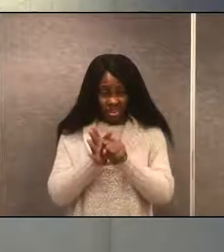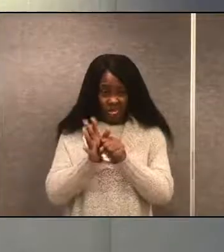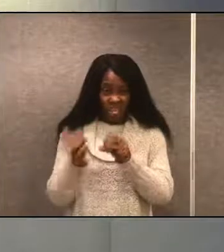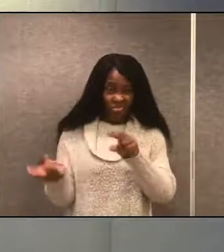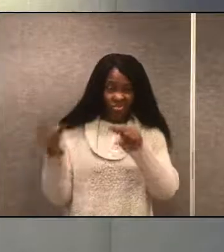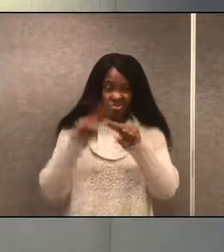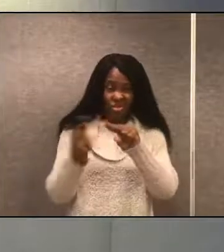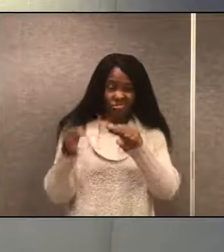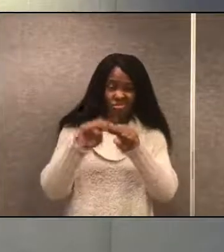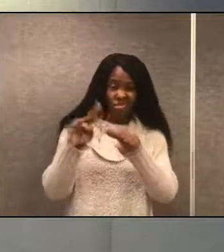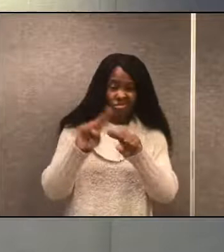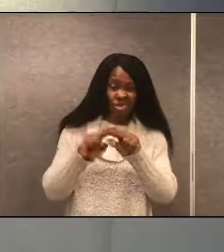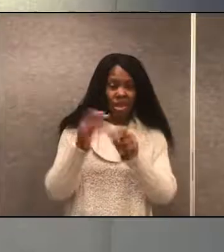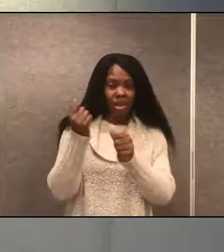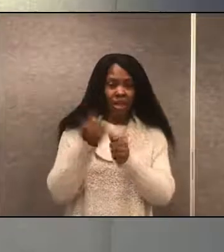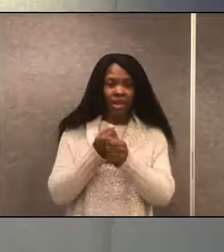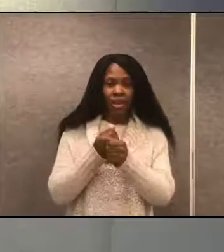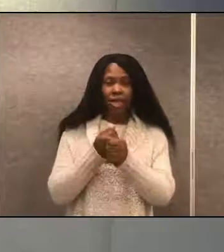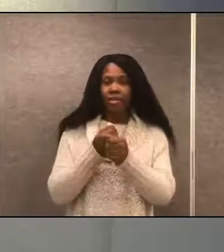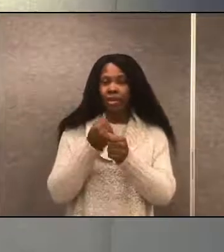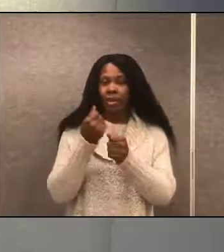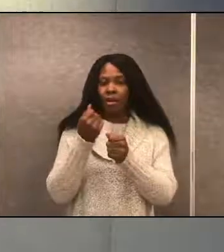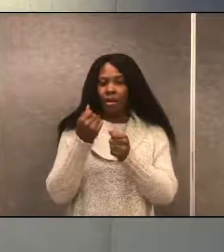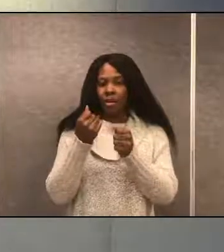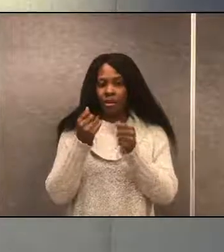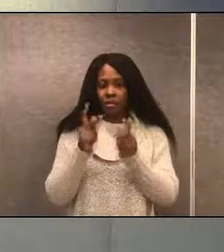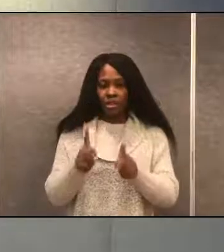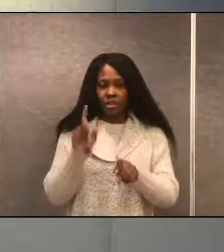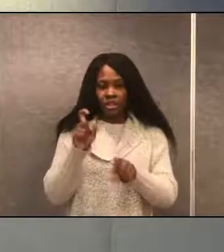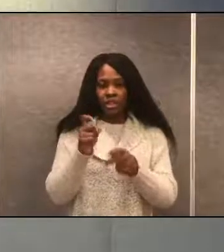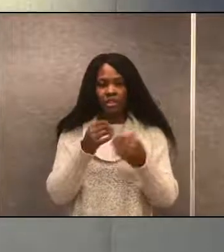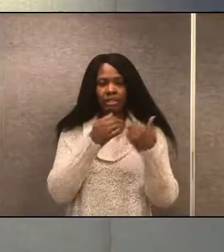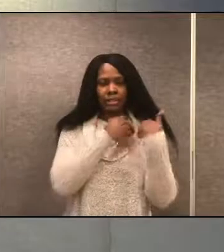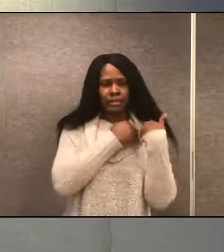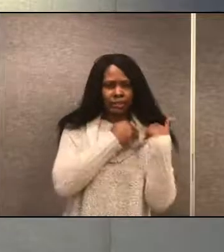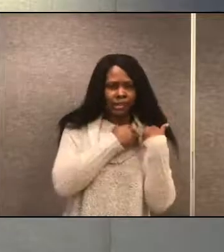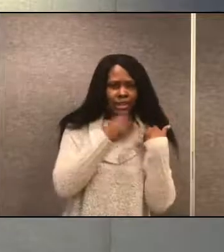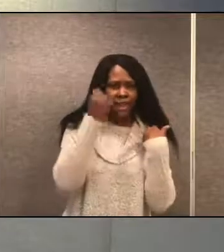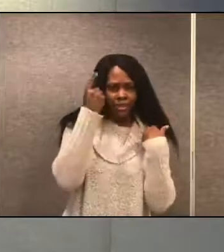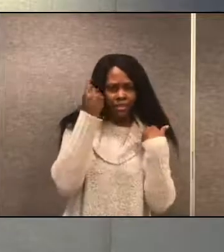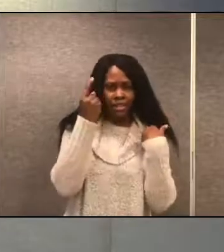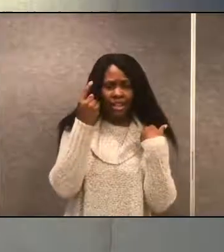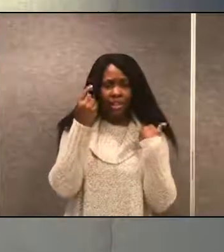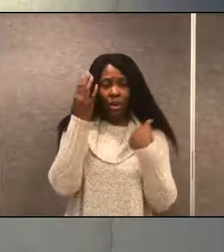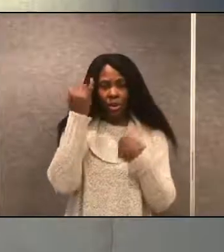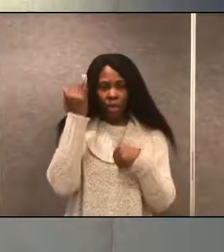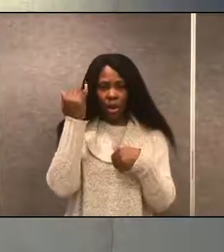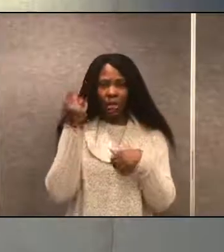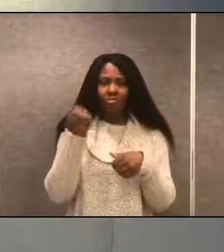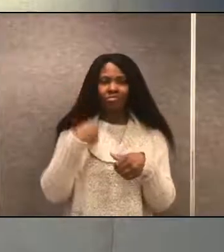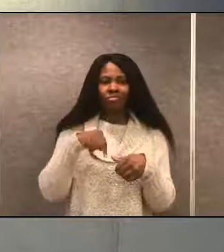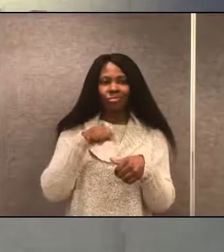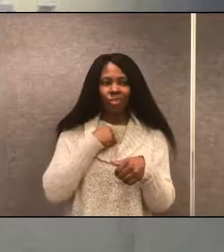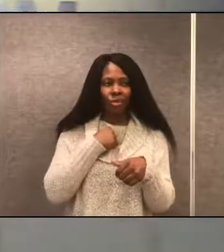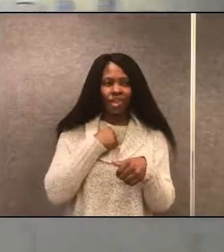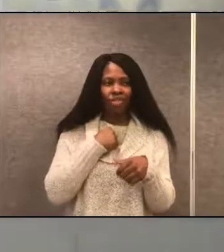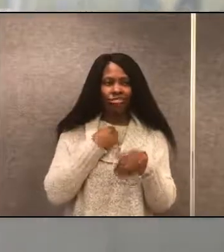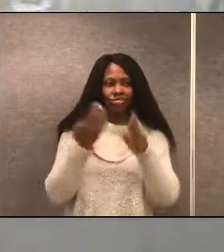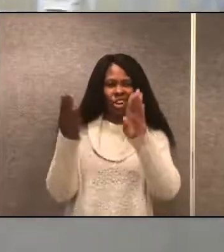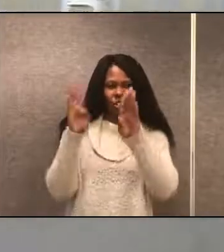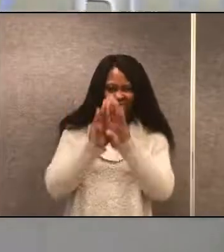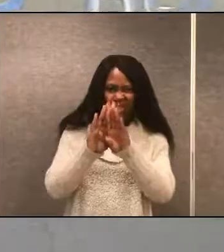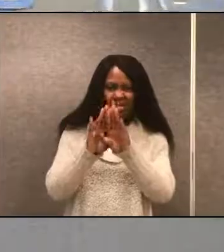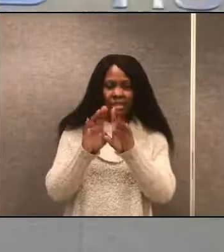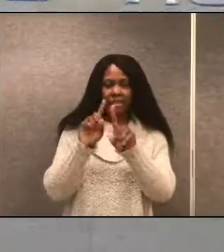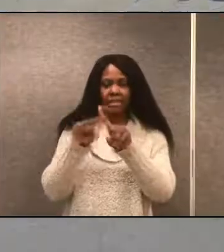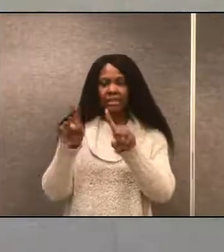to take a role in understanding why some of the things that we are shutting down or